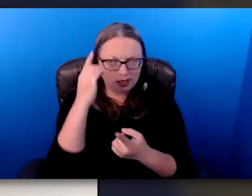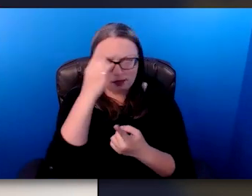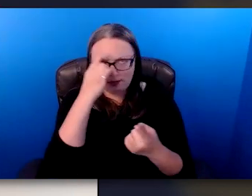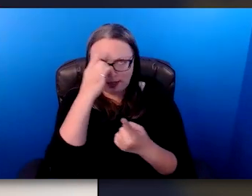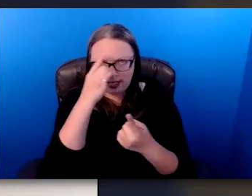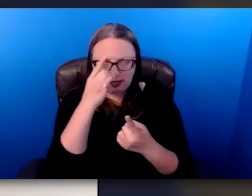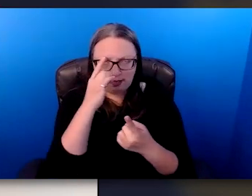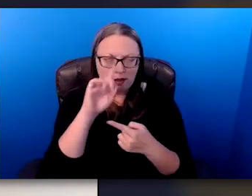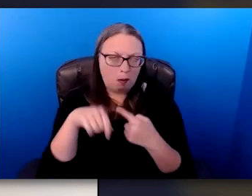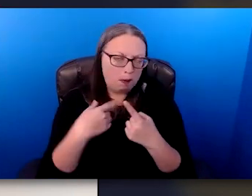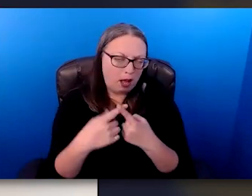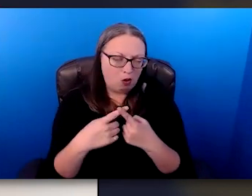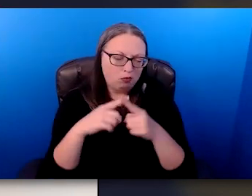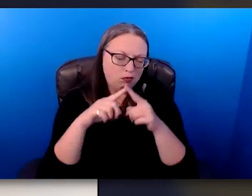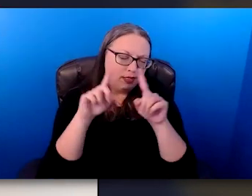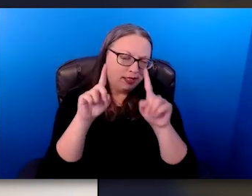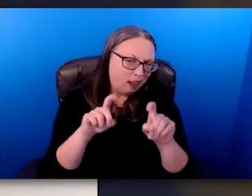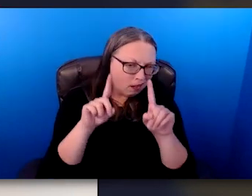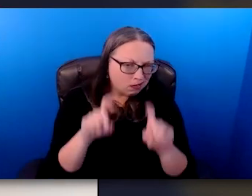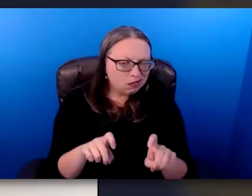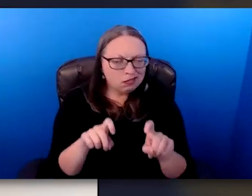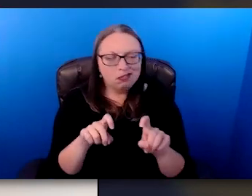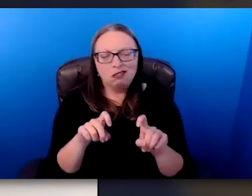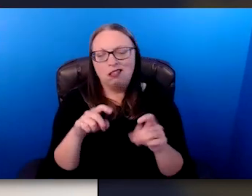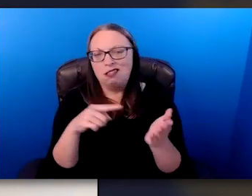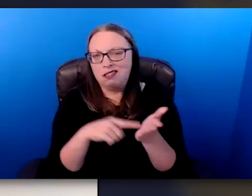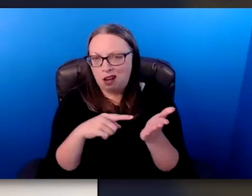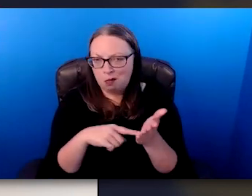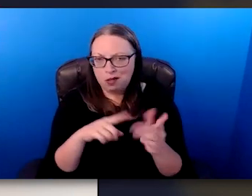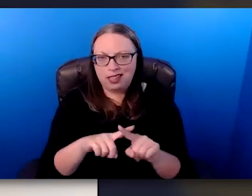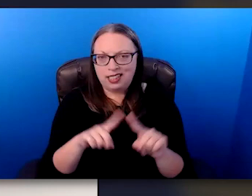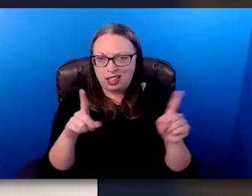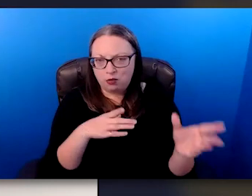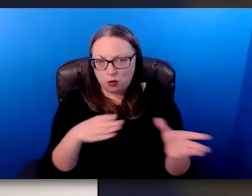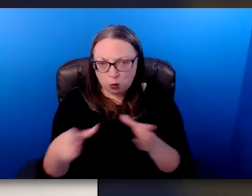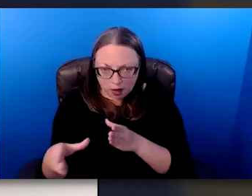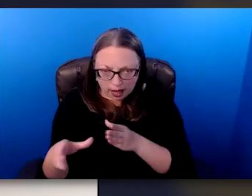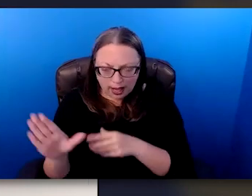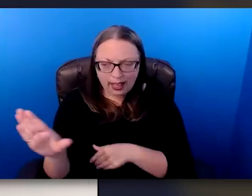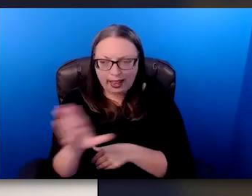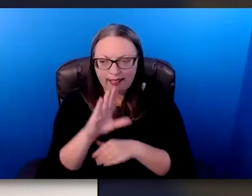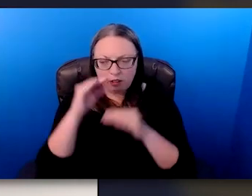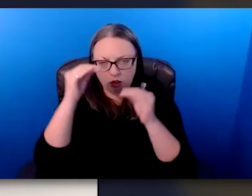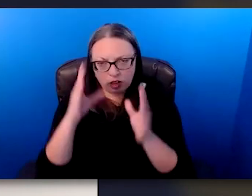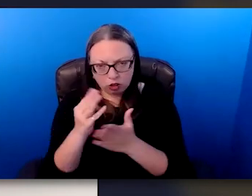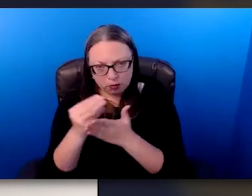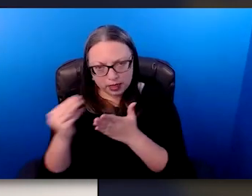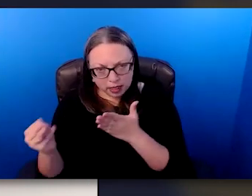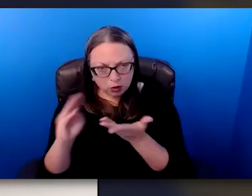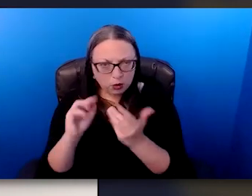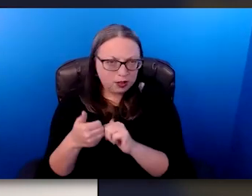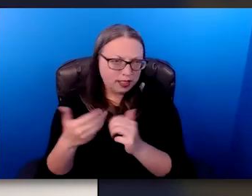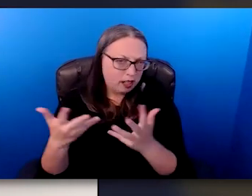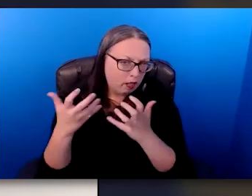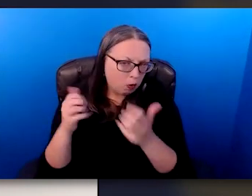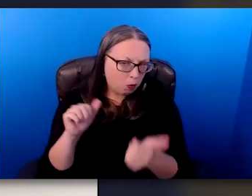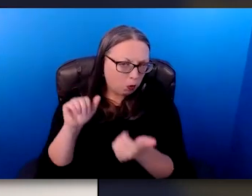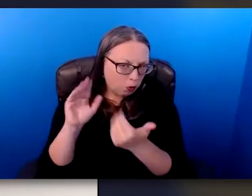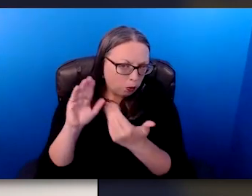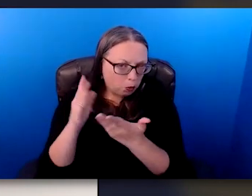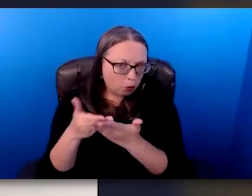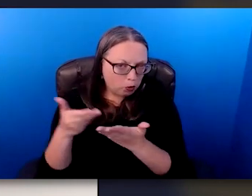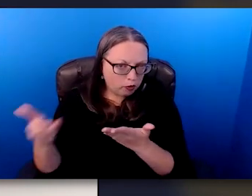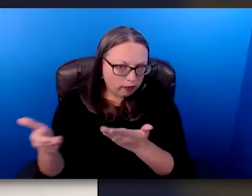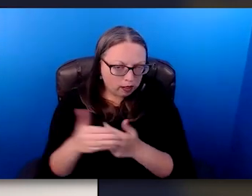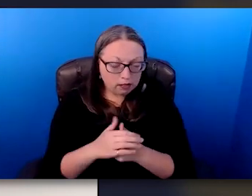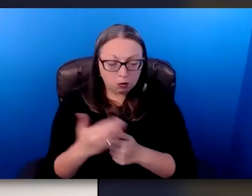assignments, assessments, and their teaching materials and how they want to approach things. We do have faculty